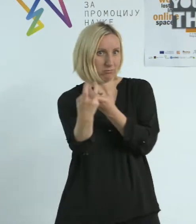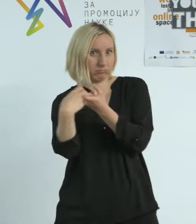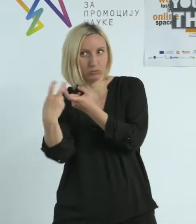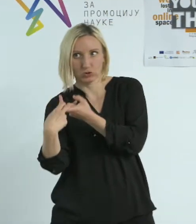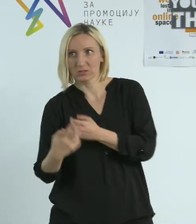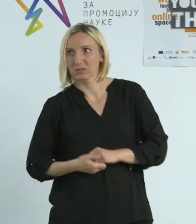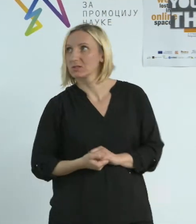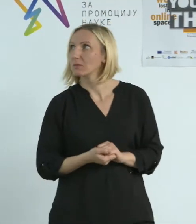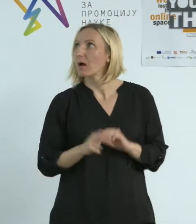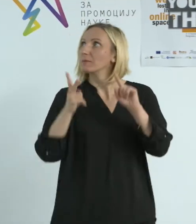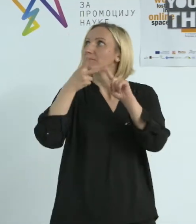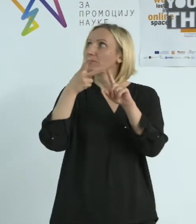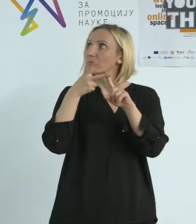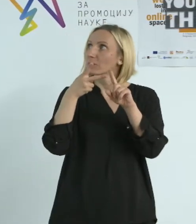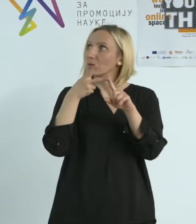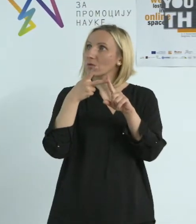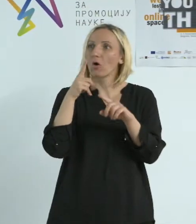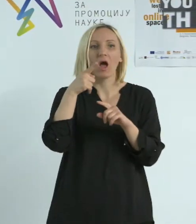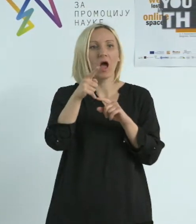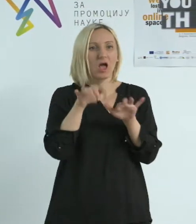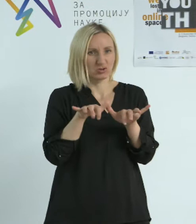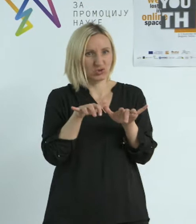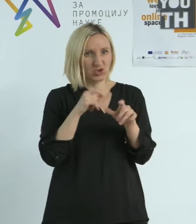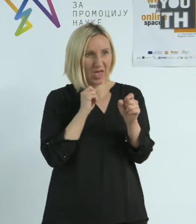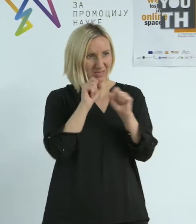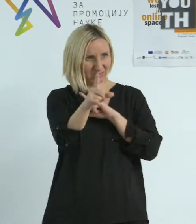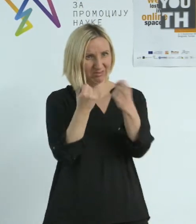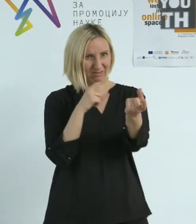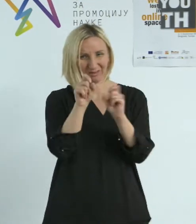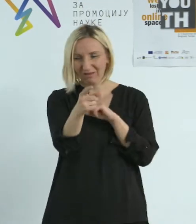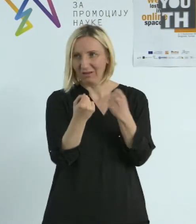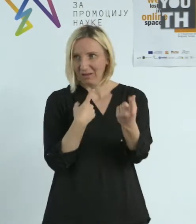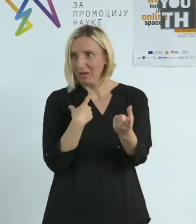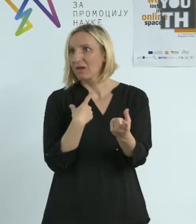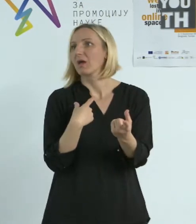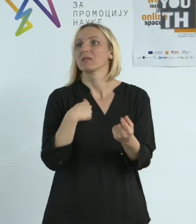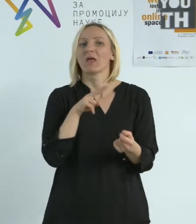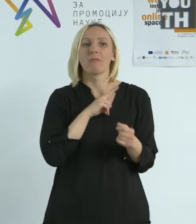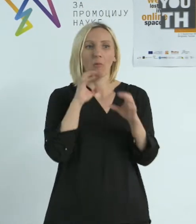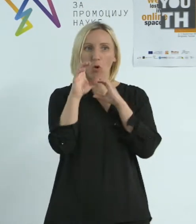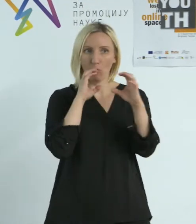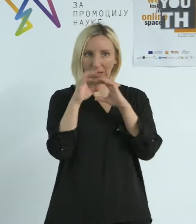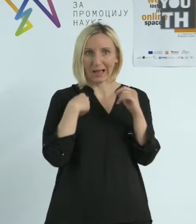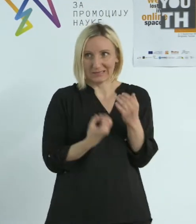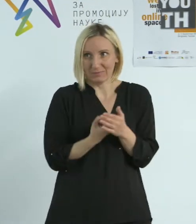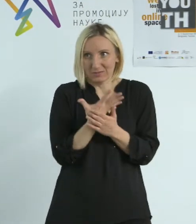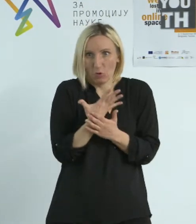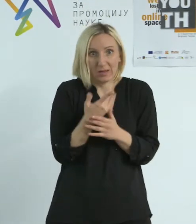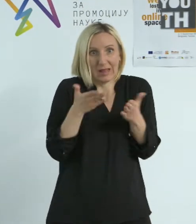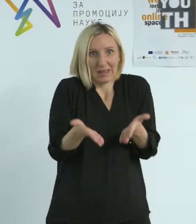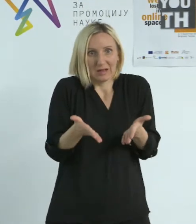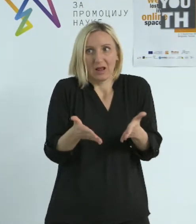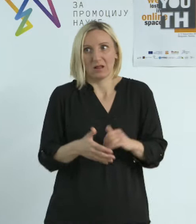a creation and assessment of the chats, which without that they will have communication between them, kind of